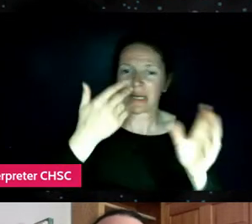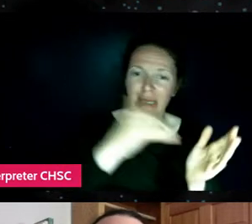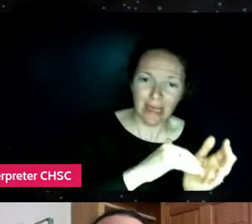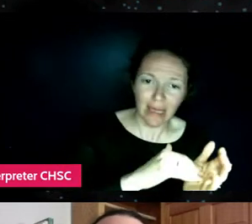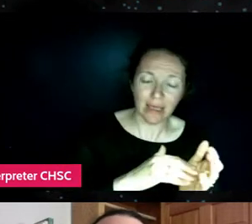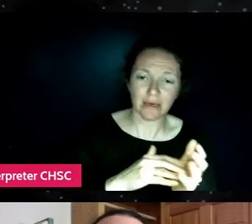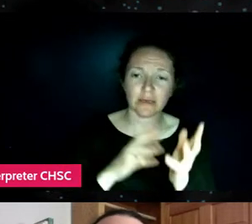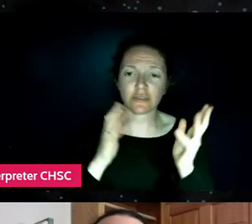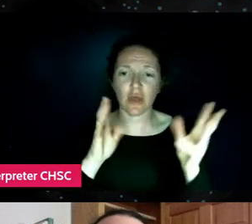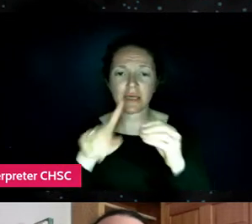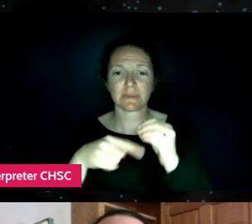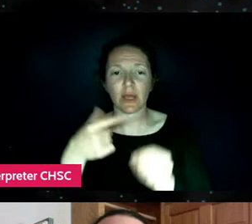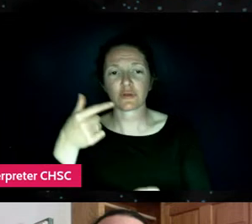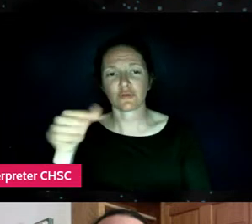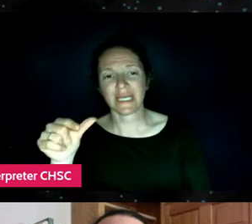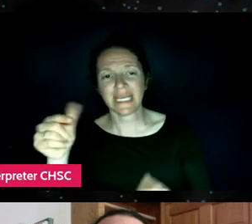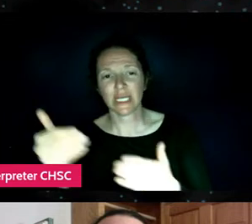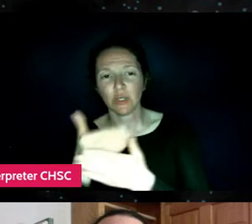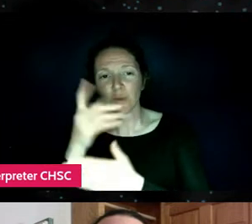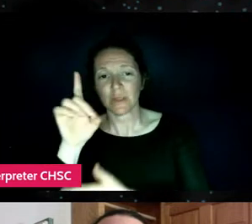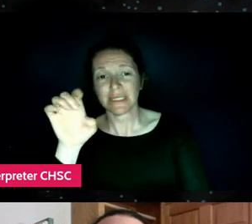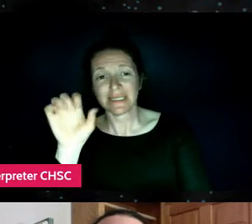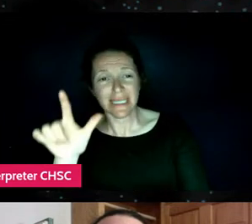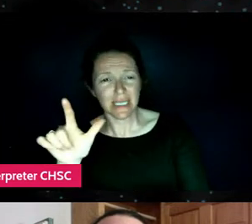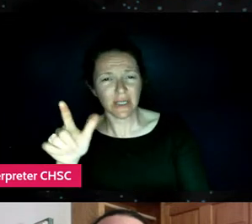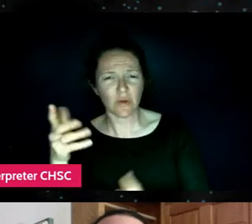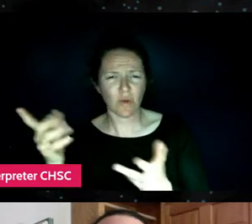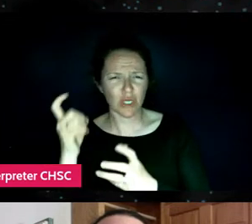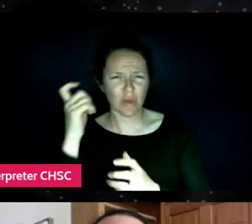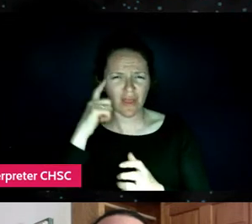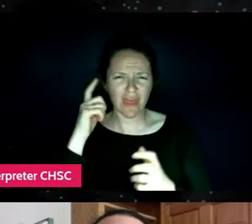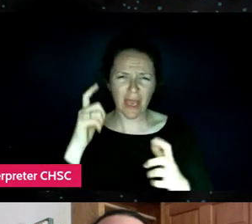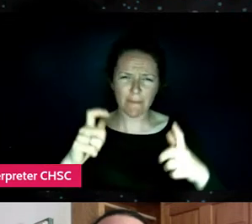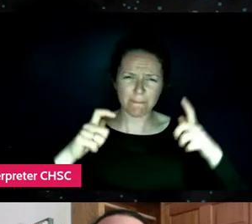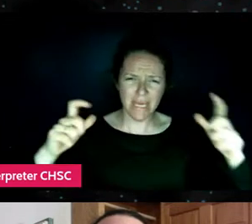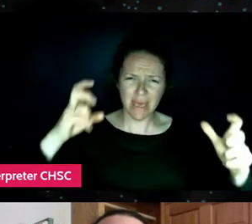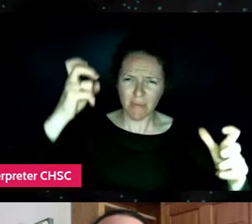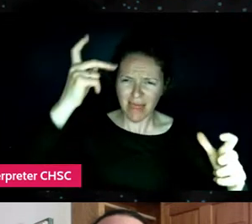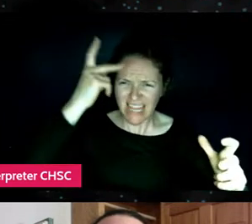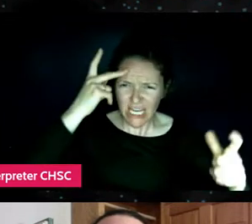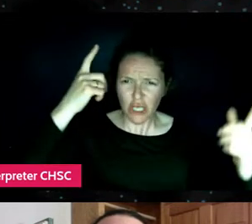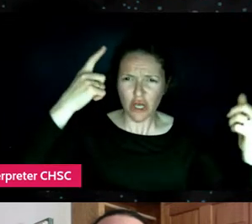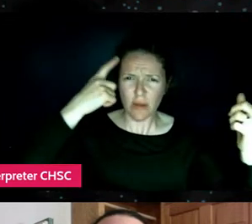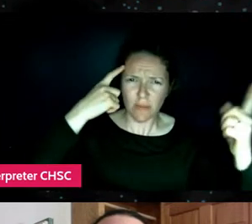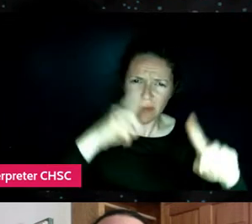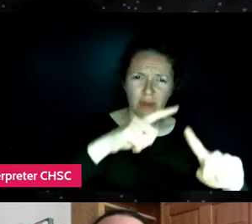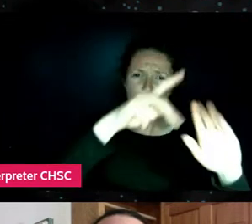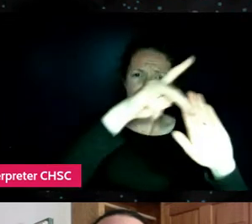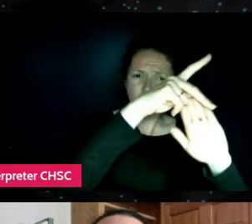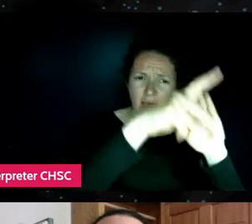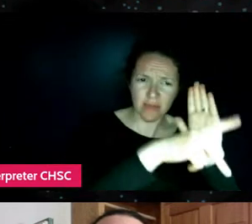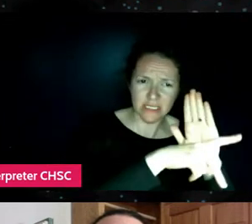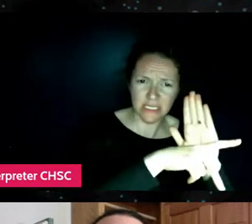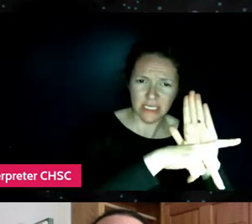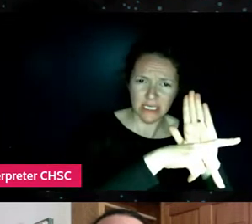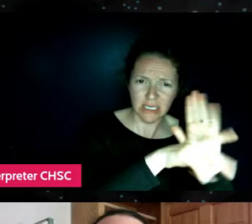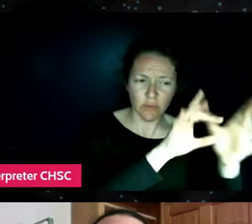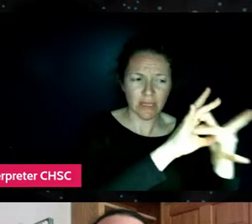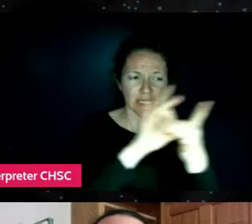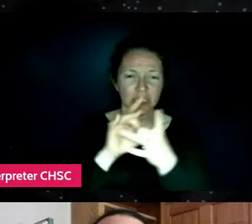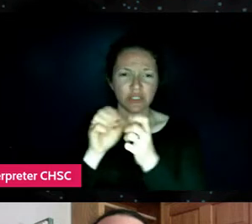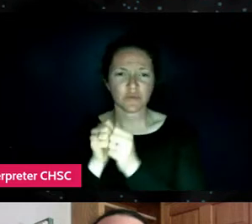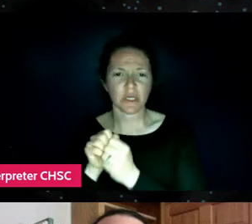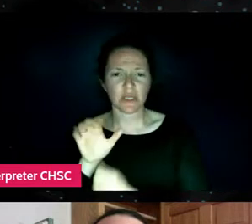How do you weigh those type of macro and micro political policy approaches in relationship